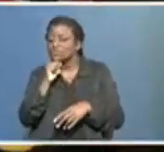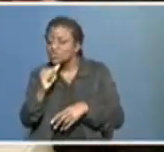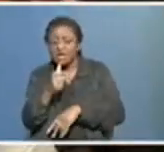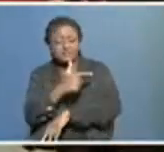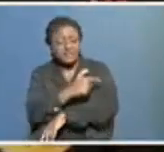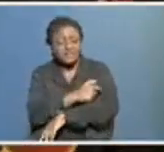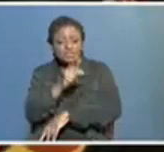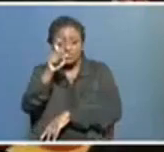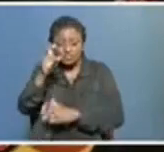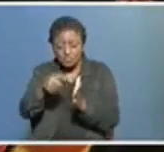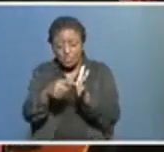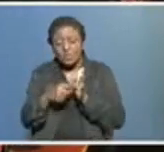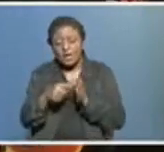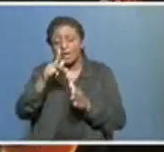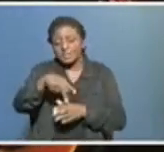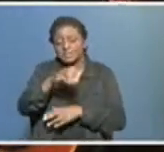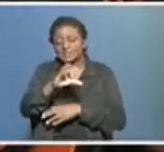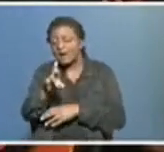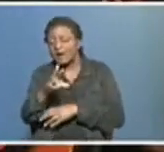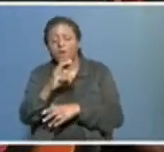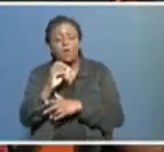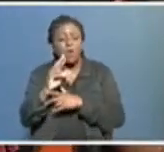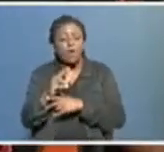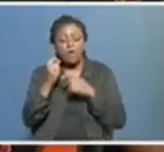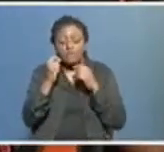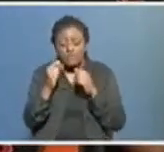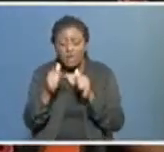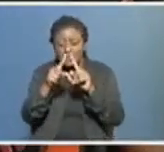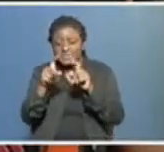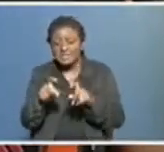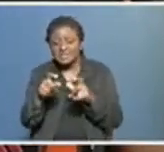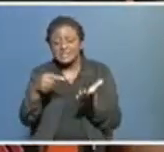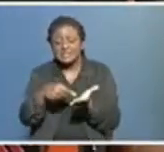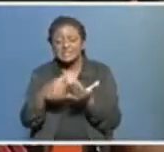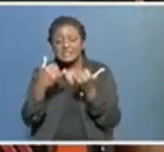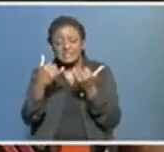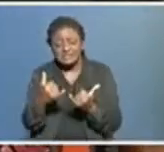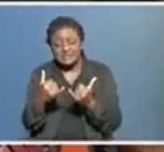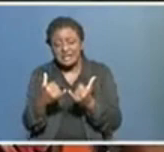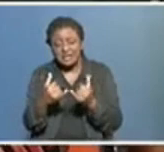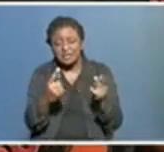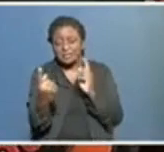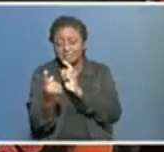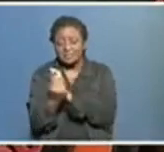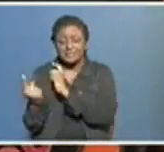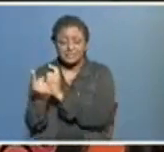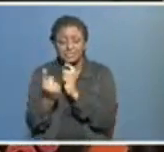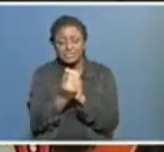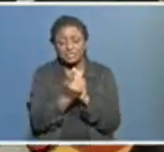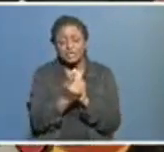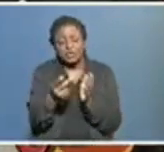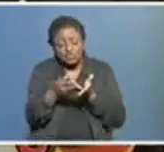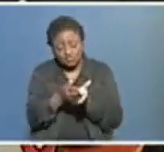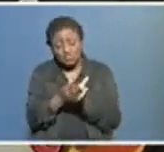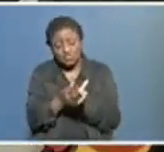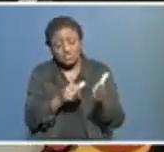a PCR or a rapid antigen test. This has now been harmonized for cruise arrivals as well as